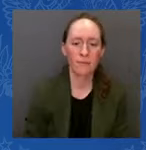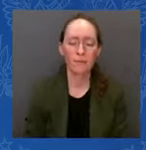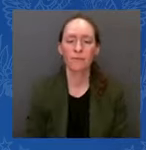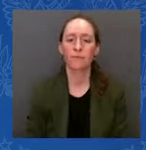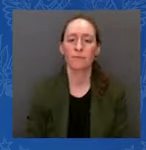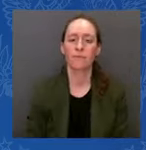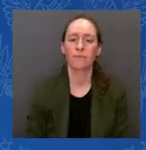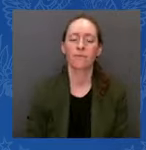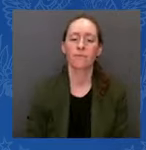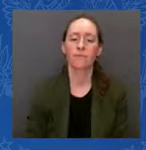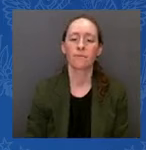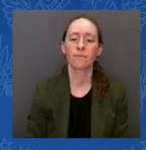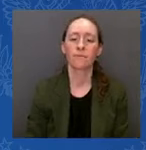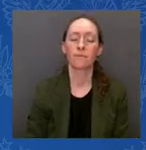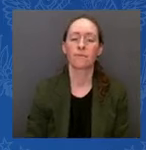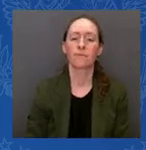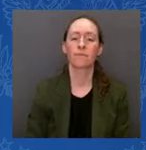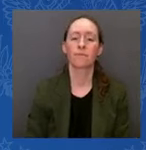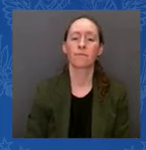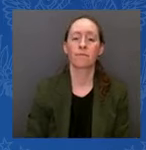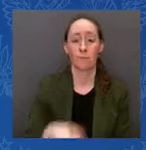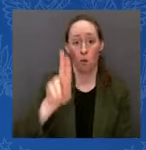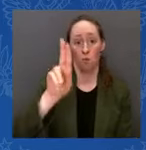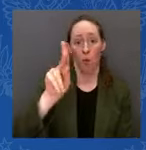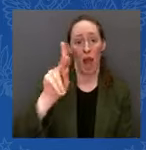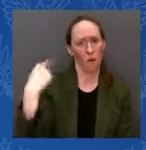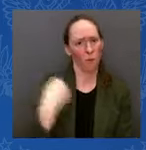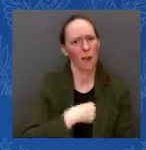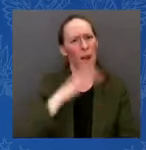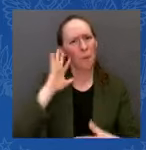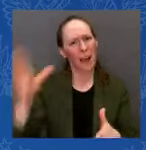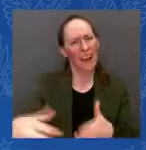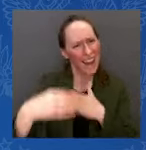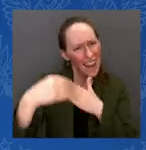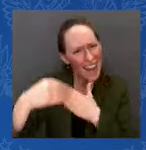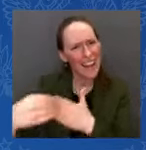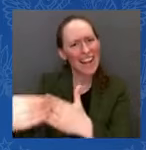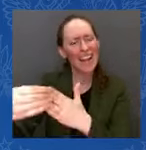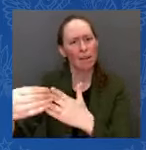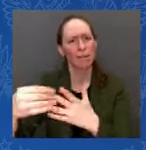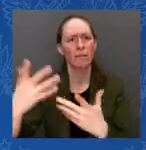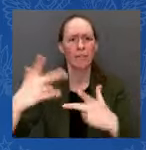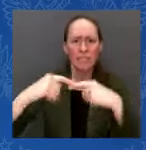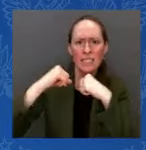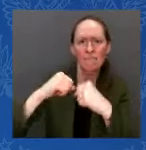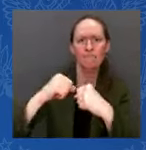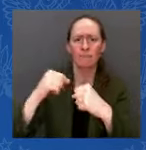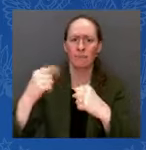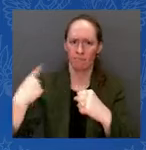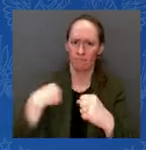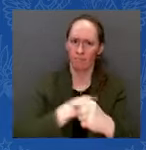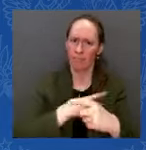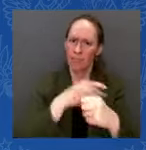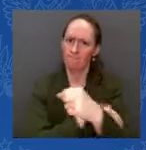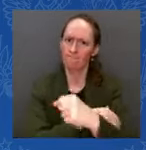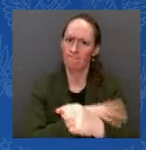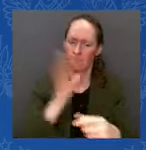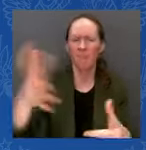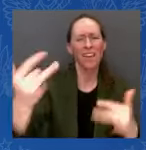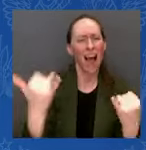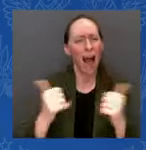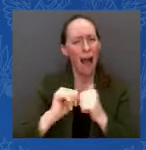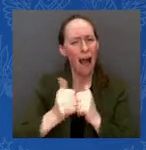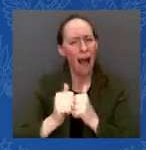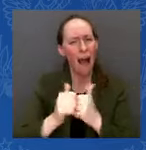powers. But ultimately, the defence of our values depends, as it always has, on the quality of